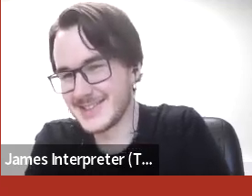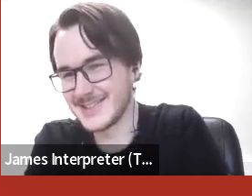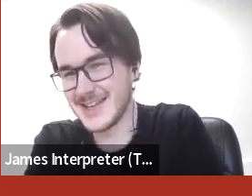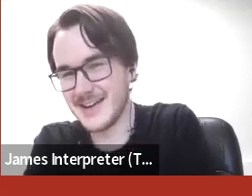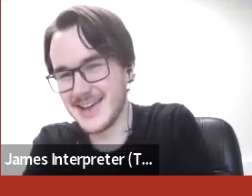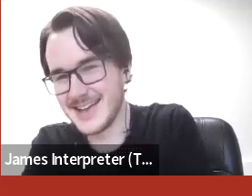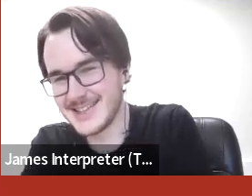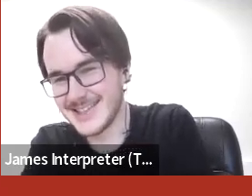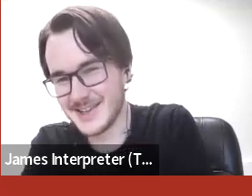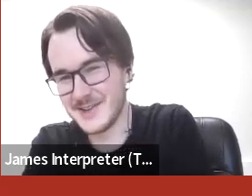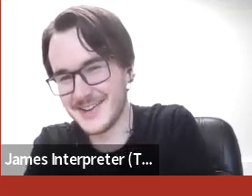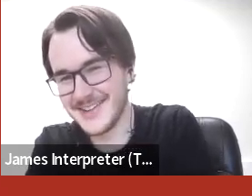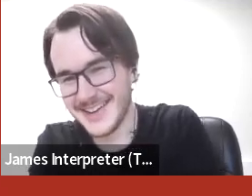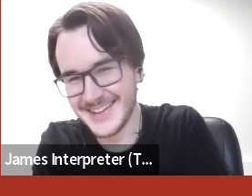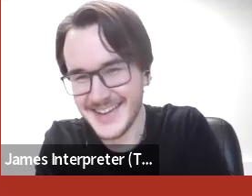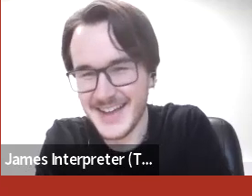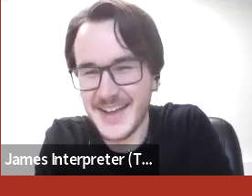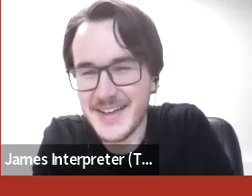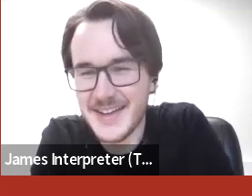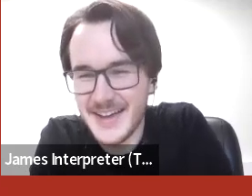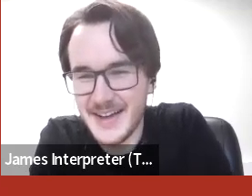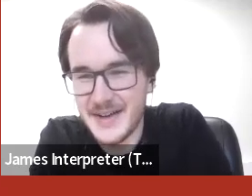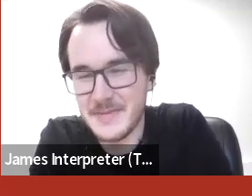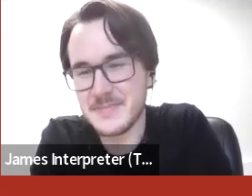just staring at us? Like, who are you?